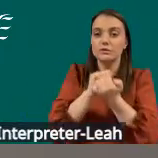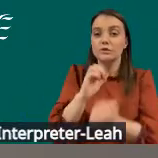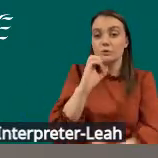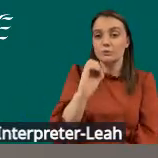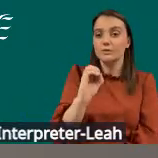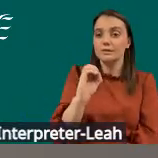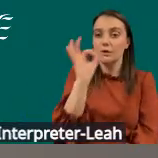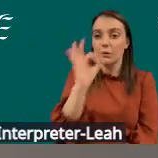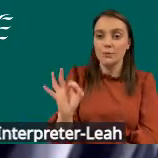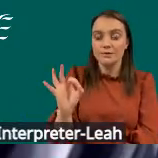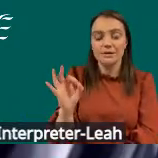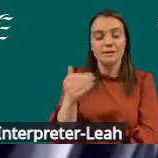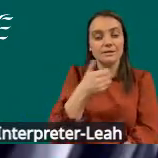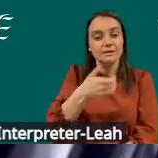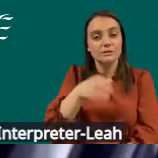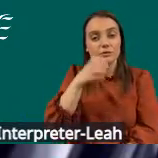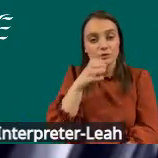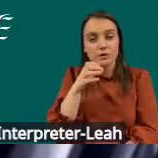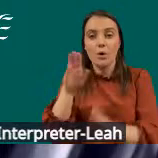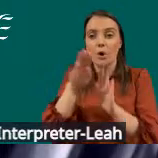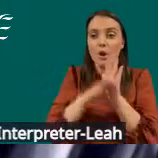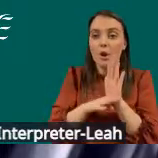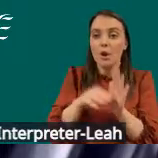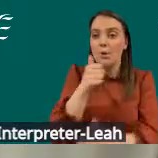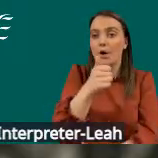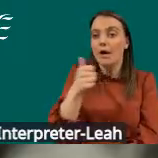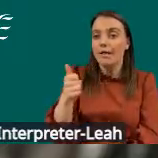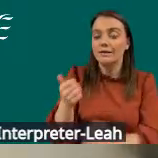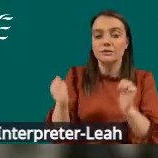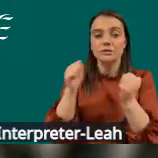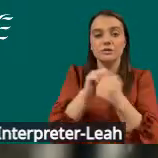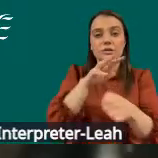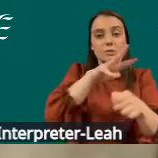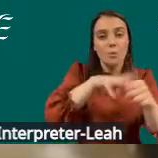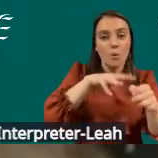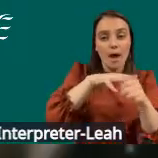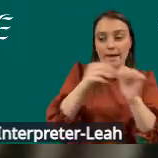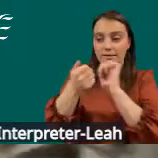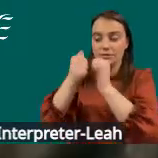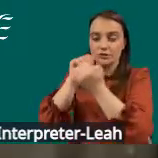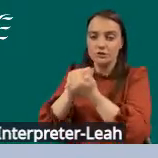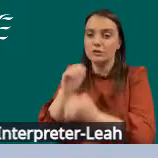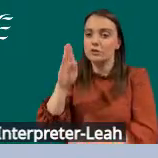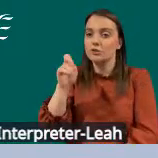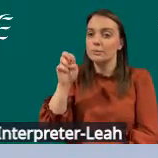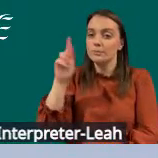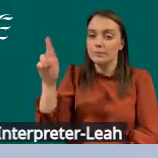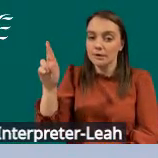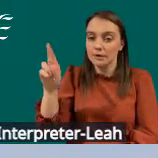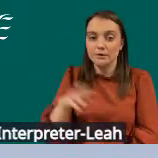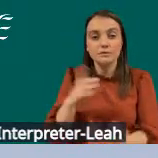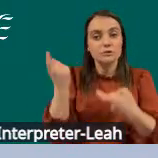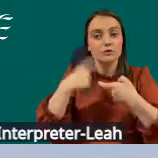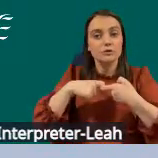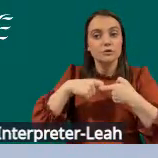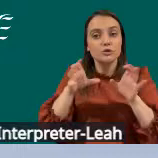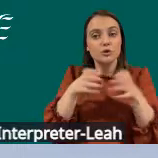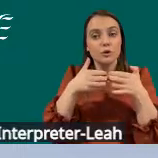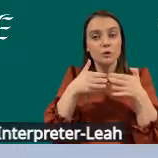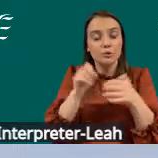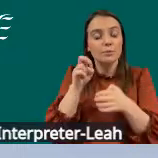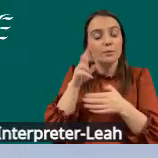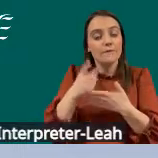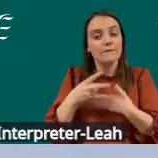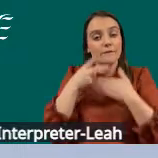lower alcohol drink, for example, switching wine to beer. Join a group or volunteer.